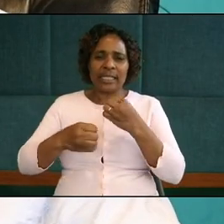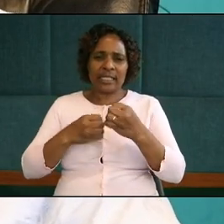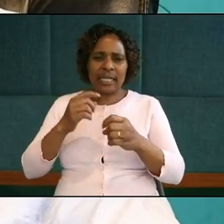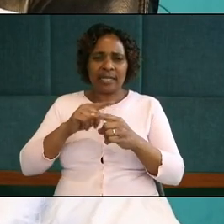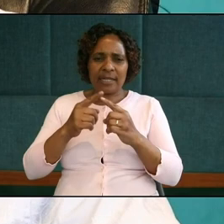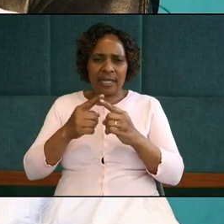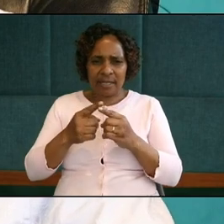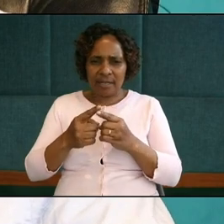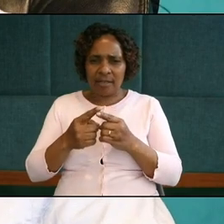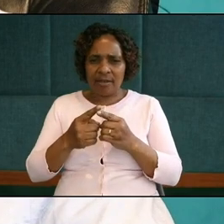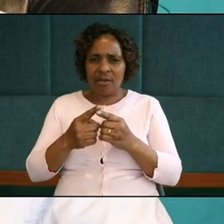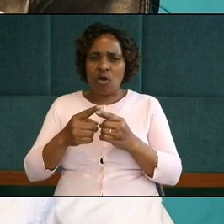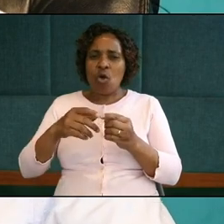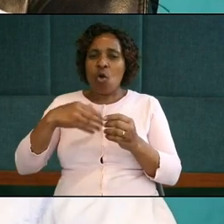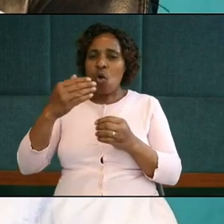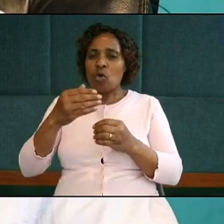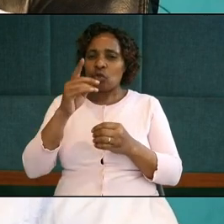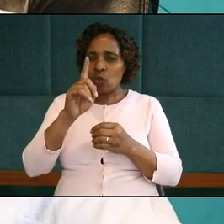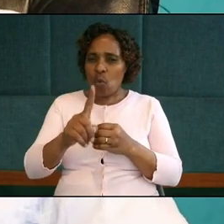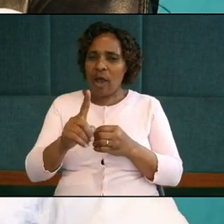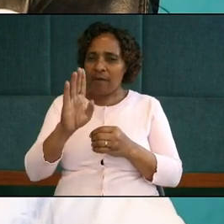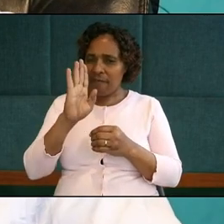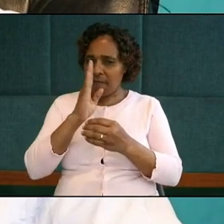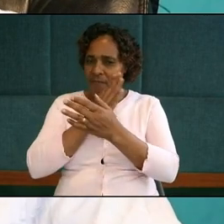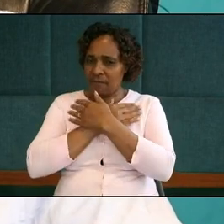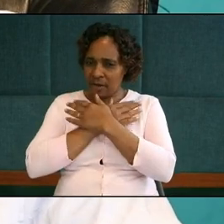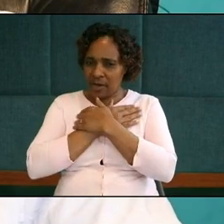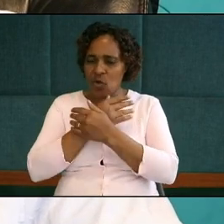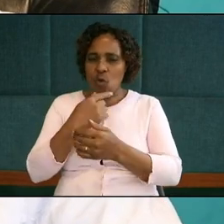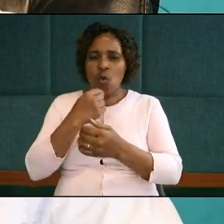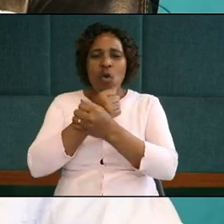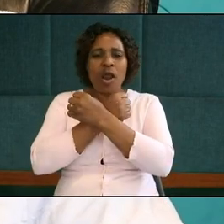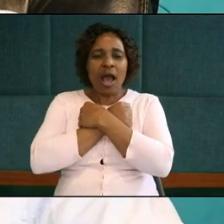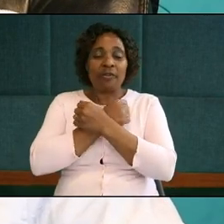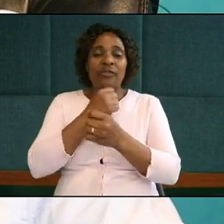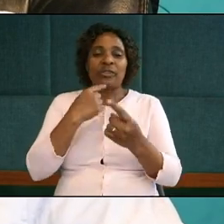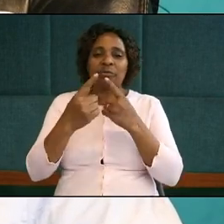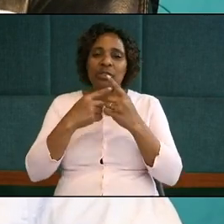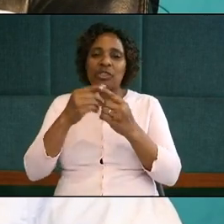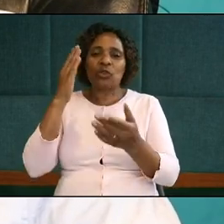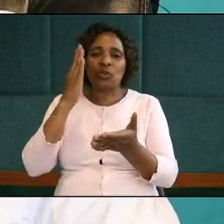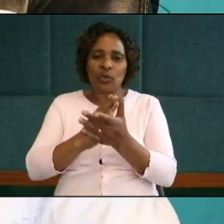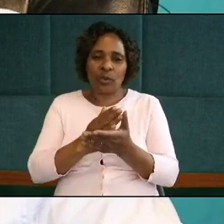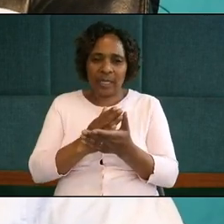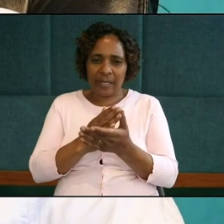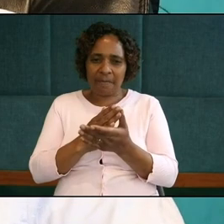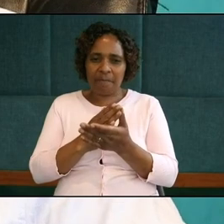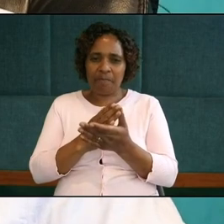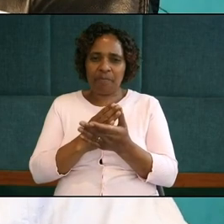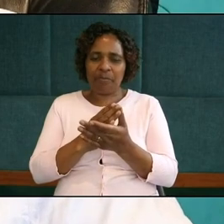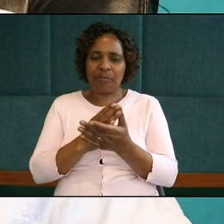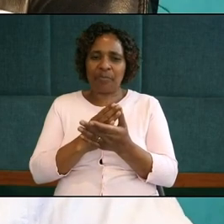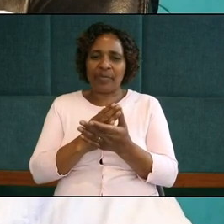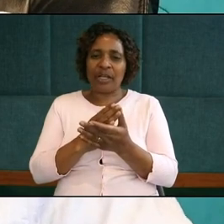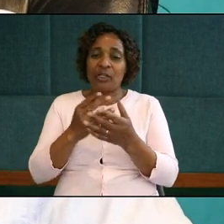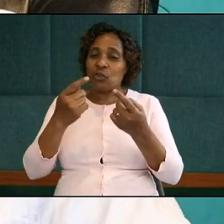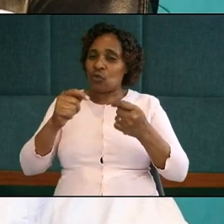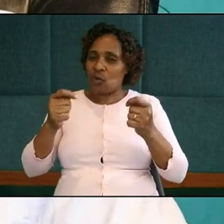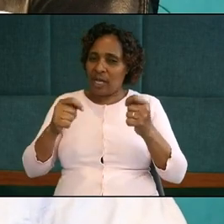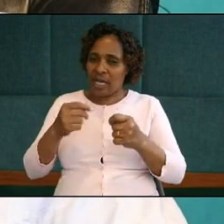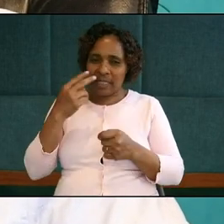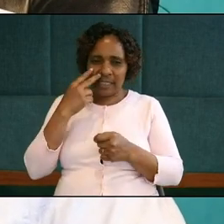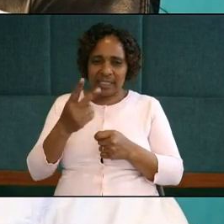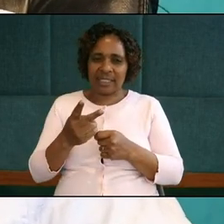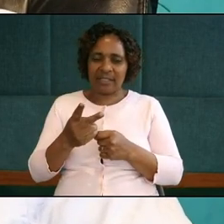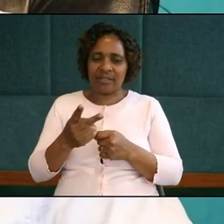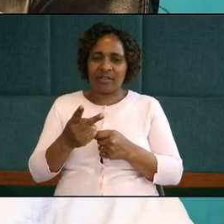know, you always have this one friend who loves taking risks. You say, let's try it and see, you know. Let's see